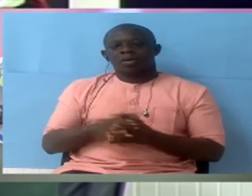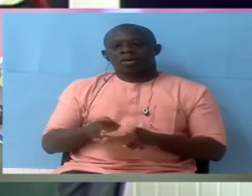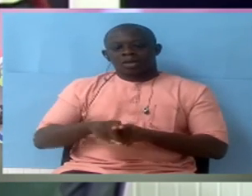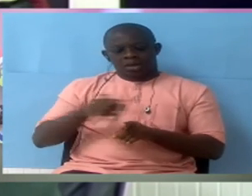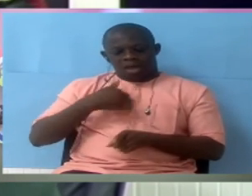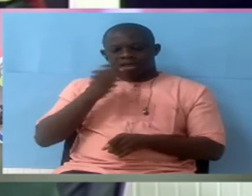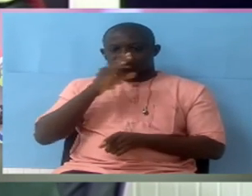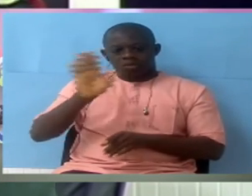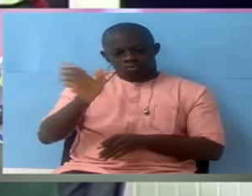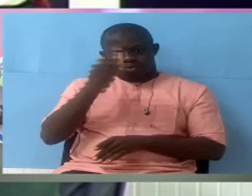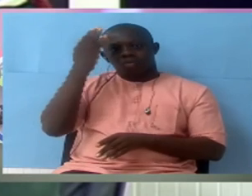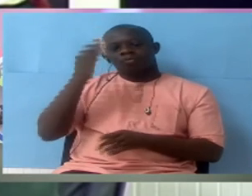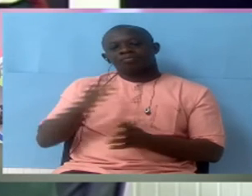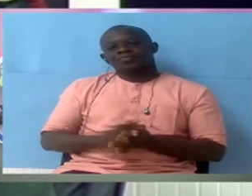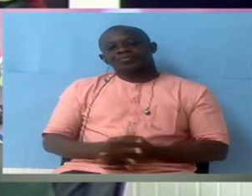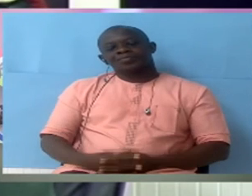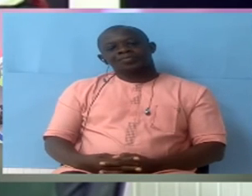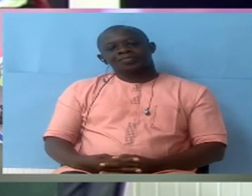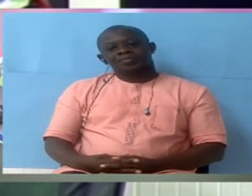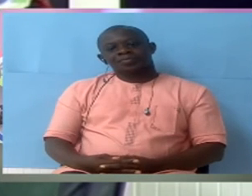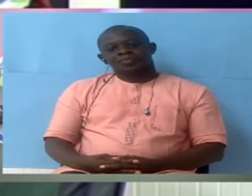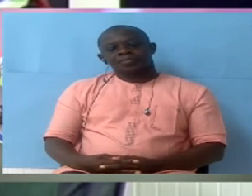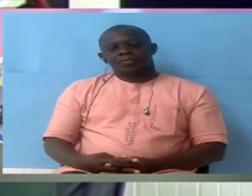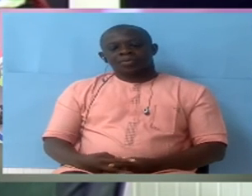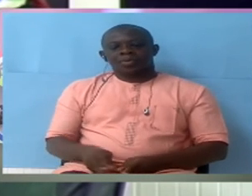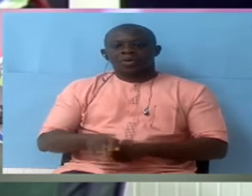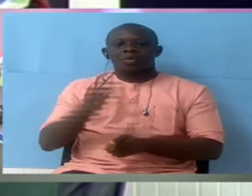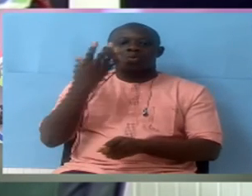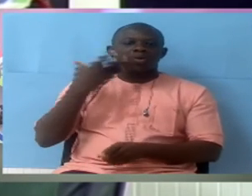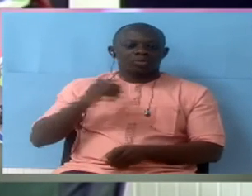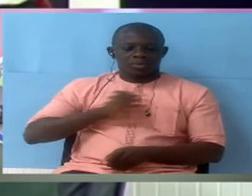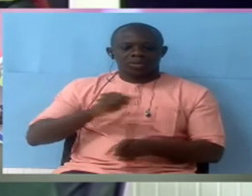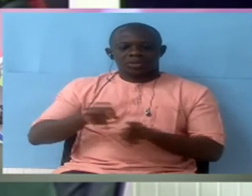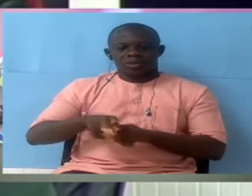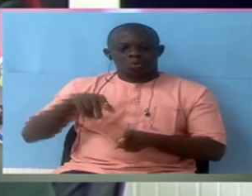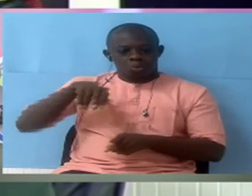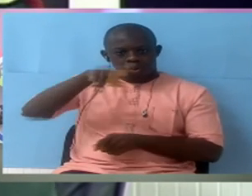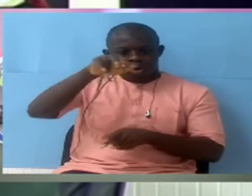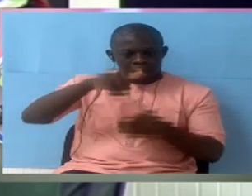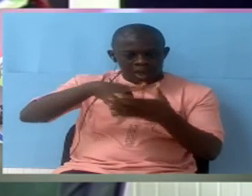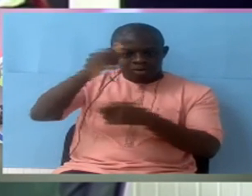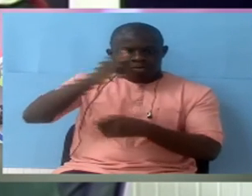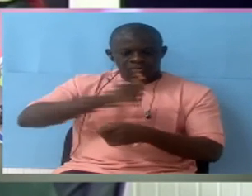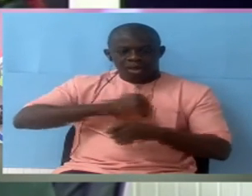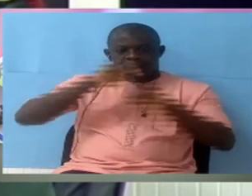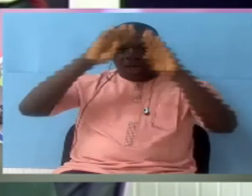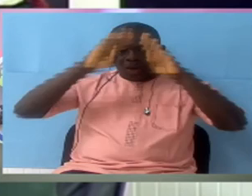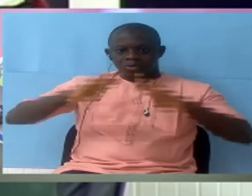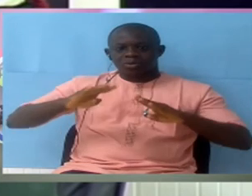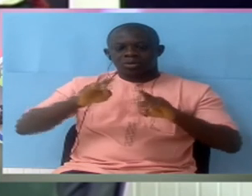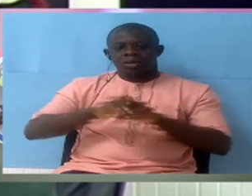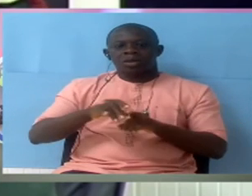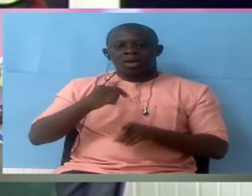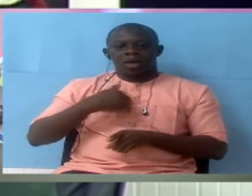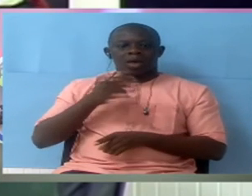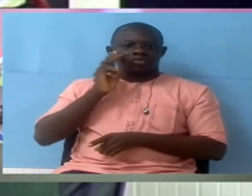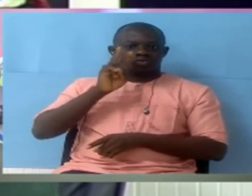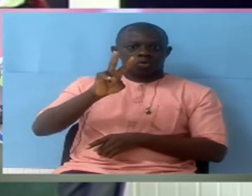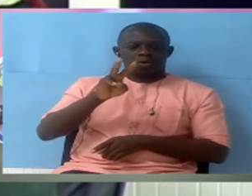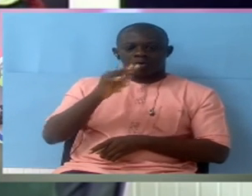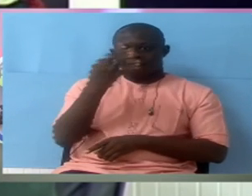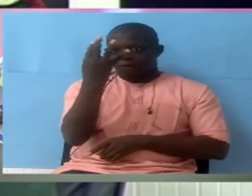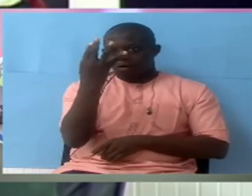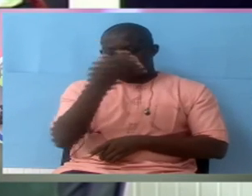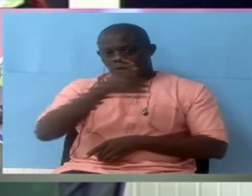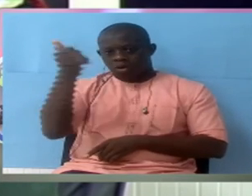say, let's go. Mané nañ dem. When I march out of my residence, bima génné suma kër, I saw four other soldiers. Ma